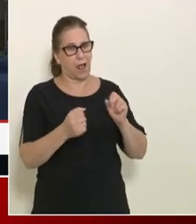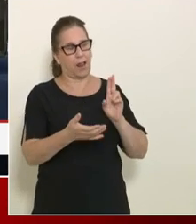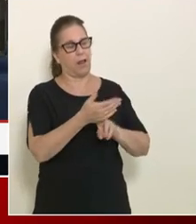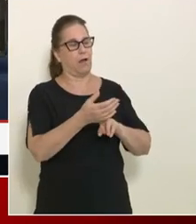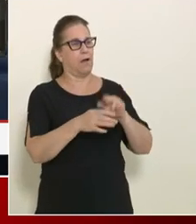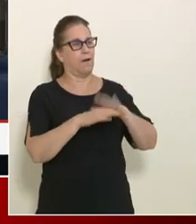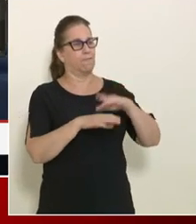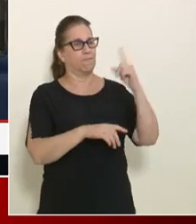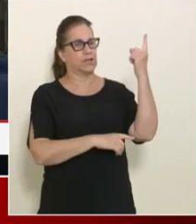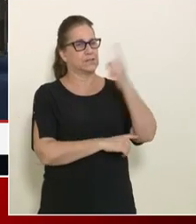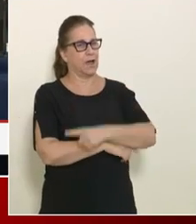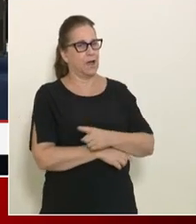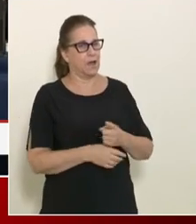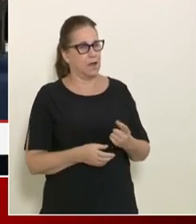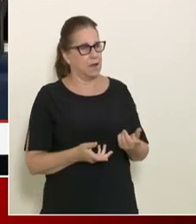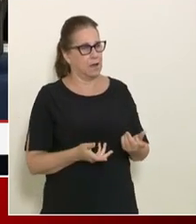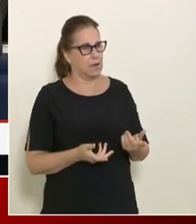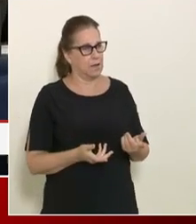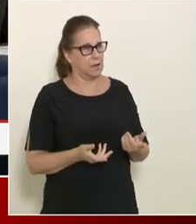percentage-wise, or...